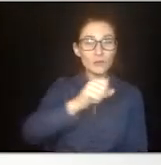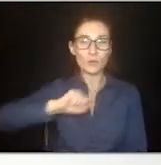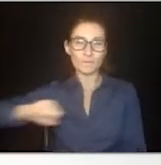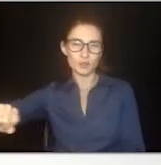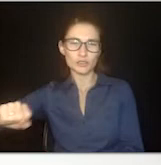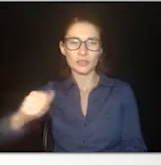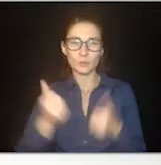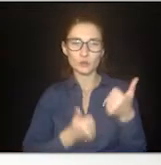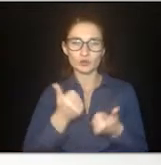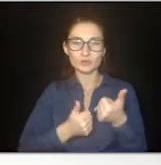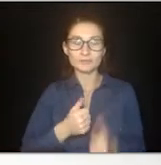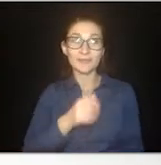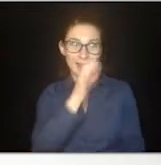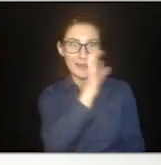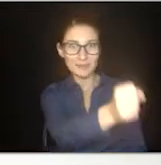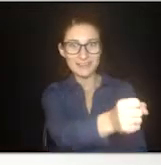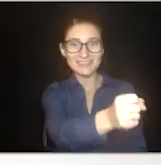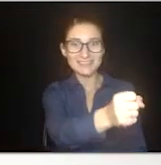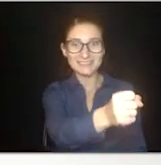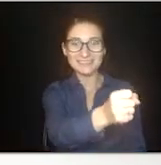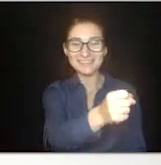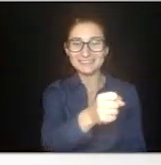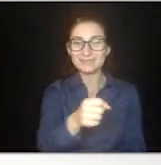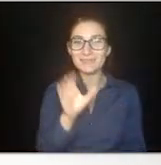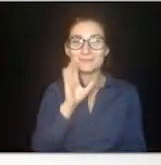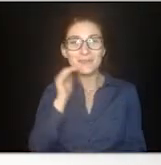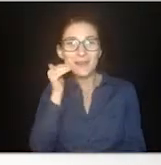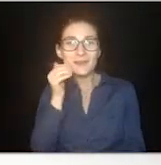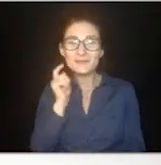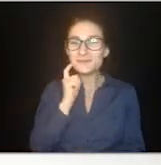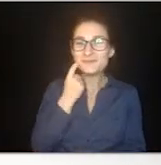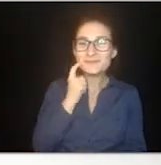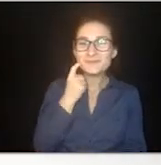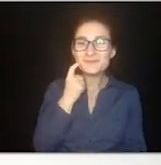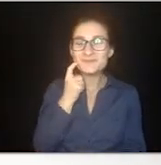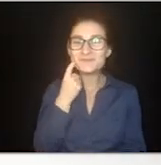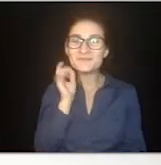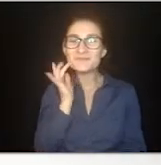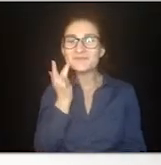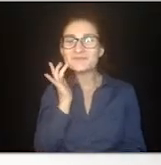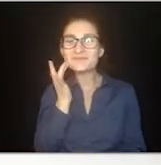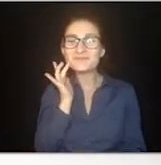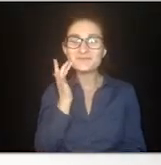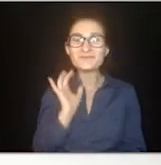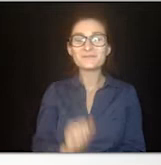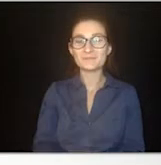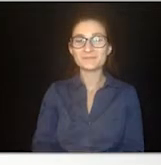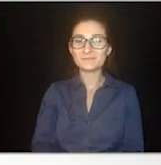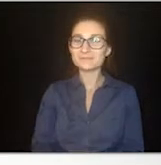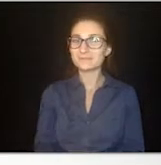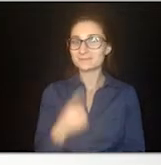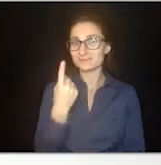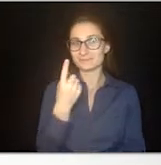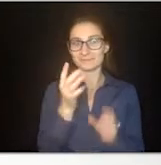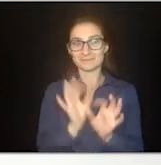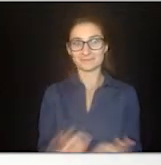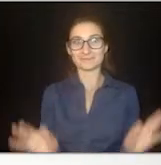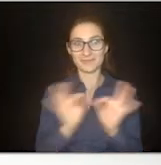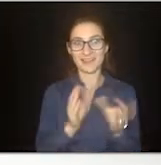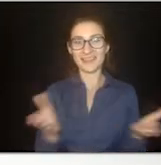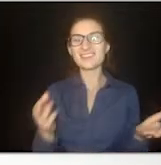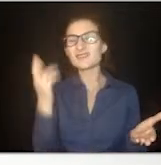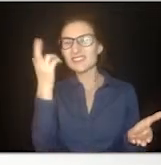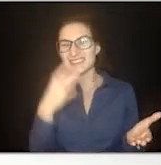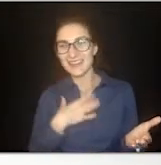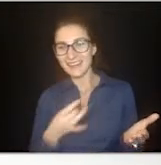Appetite or aversion? Appetite, big time. The smile. One of the most important things, and one of the reasons I